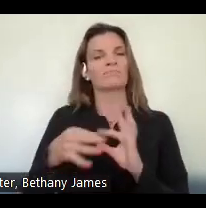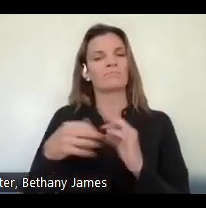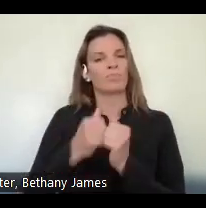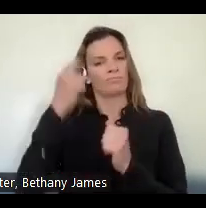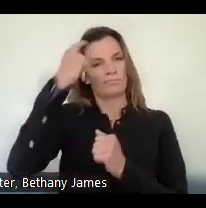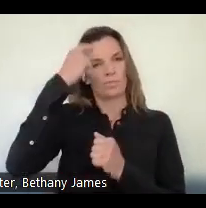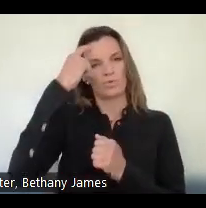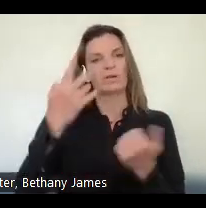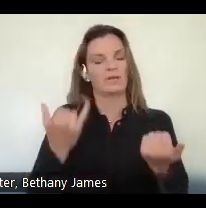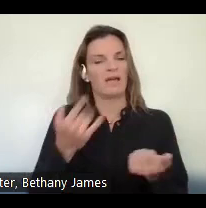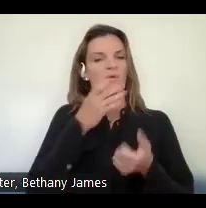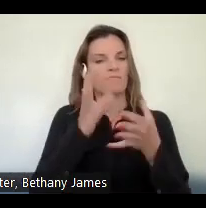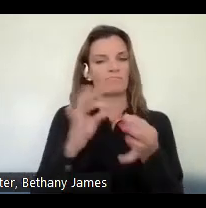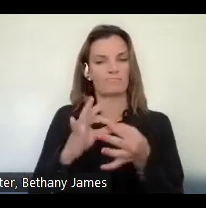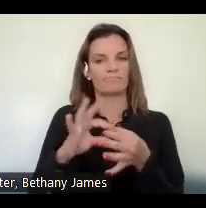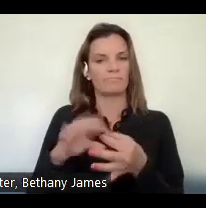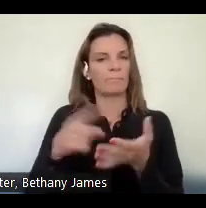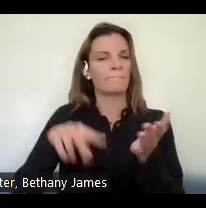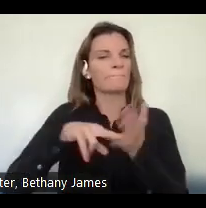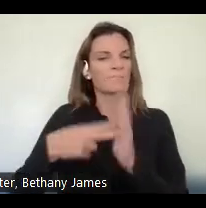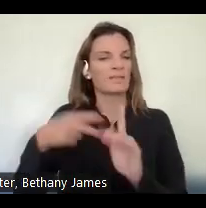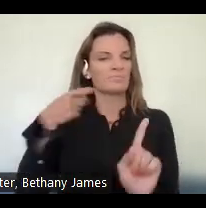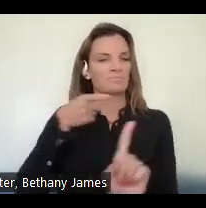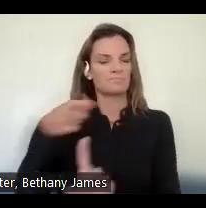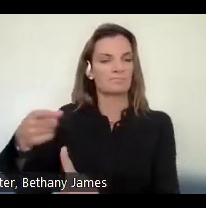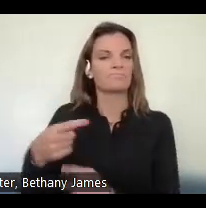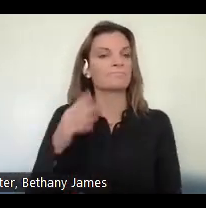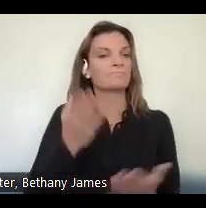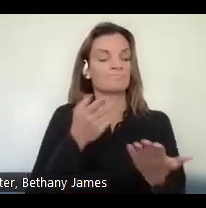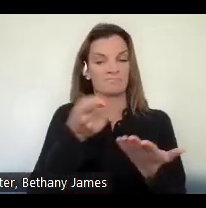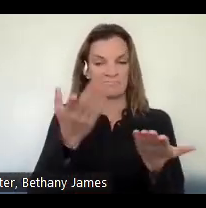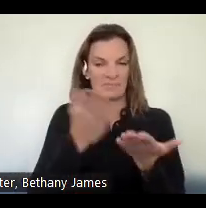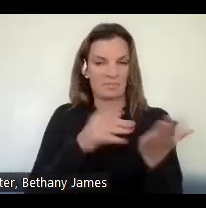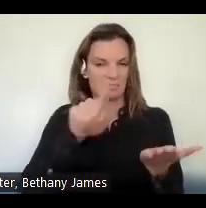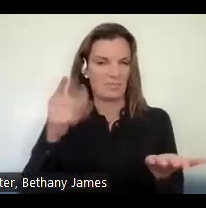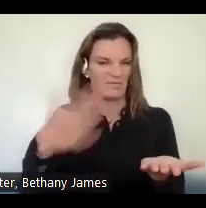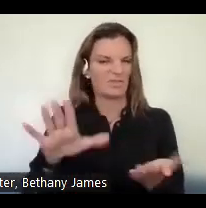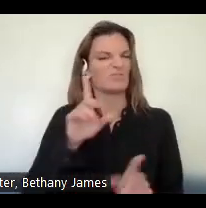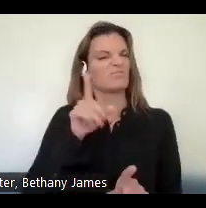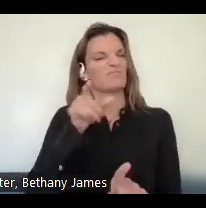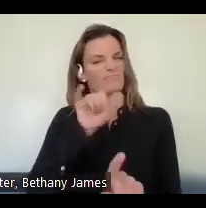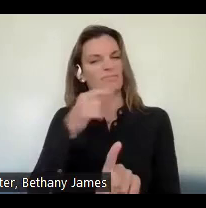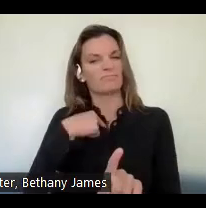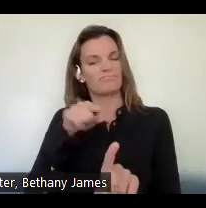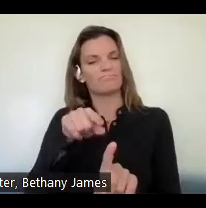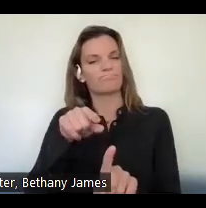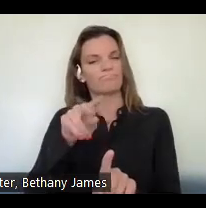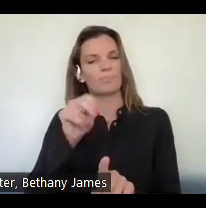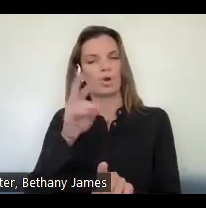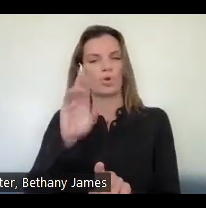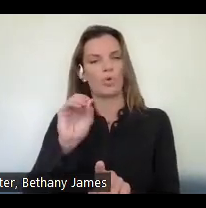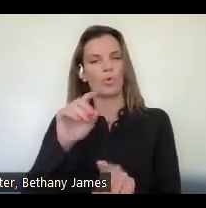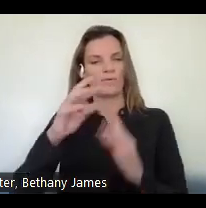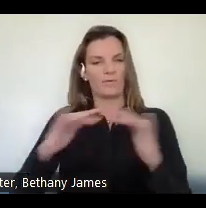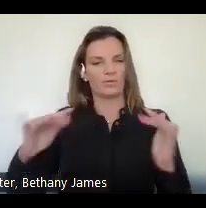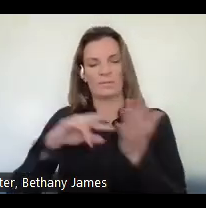relevant topic, which is neurodiversity. I imagine some people have heard of this type of training or type of term,